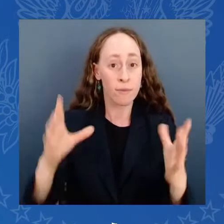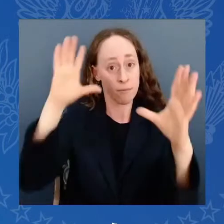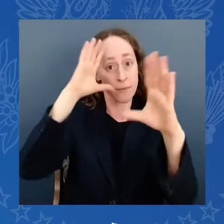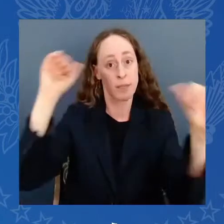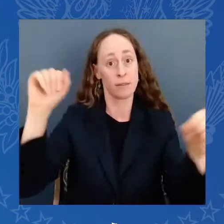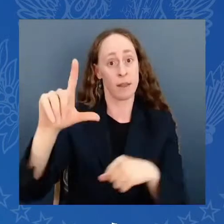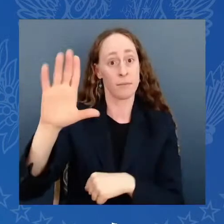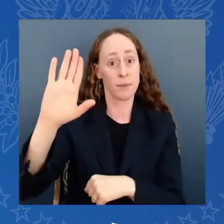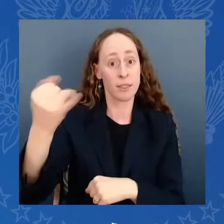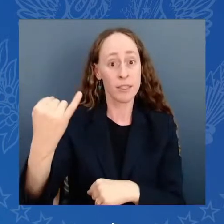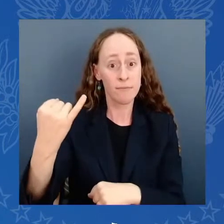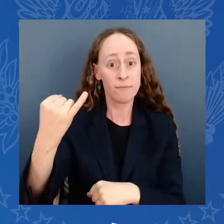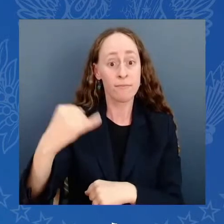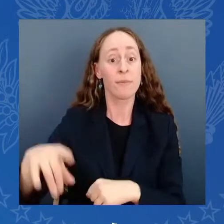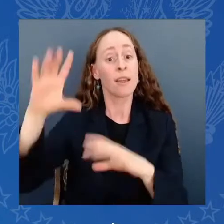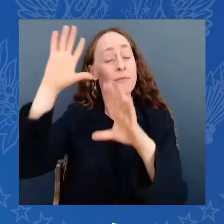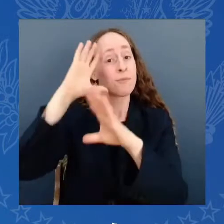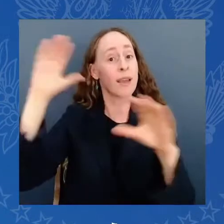the scale and scope